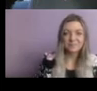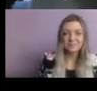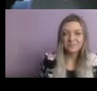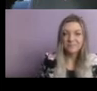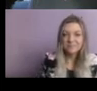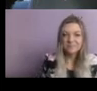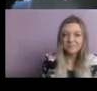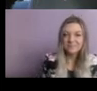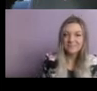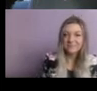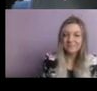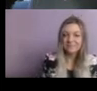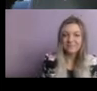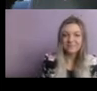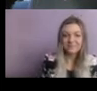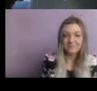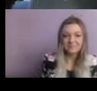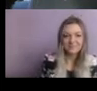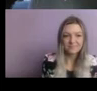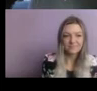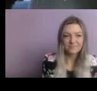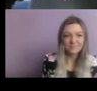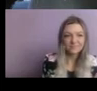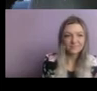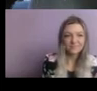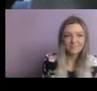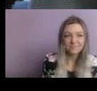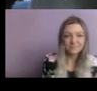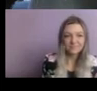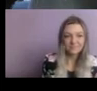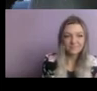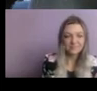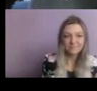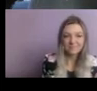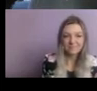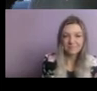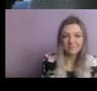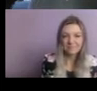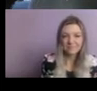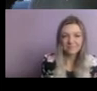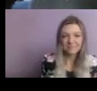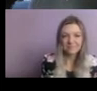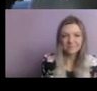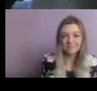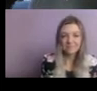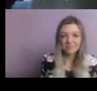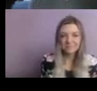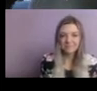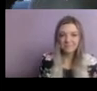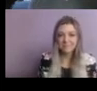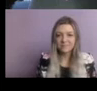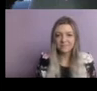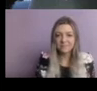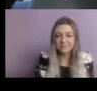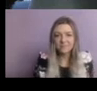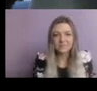these 2 weeks is less than these 2 weeks. So that's a good sign. Hopefully it will continue, but we've